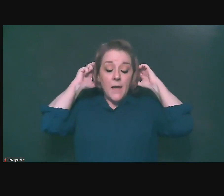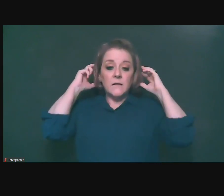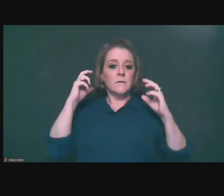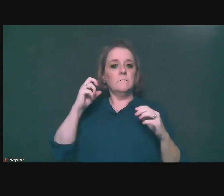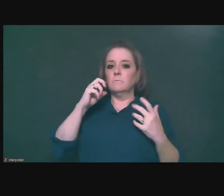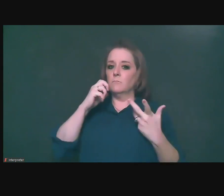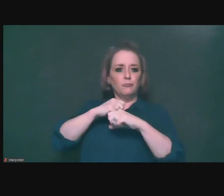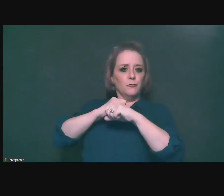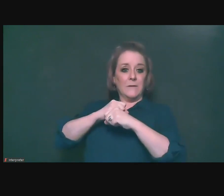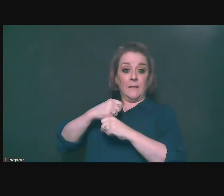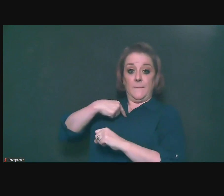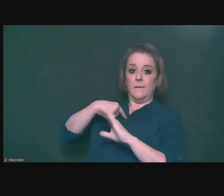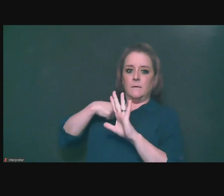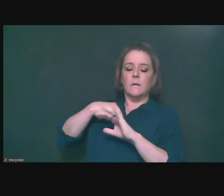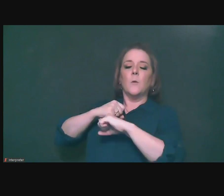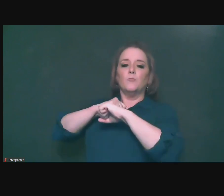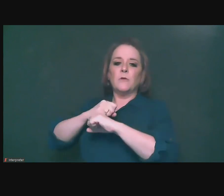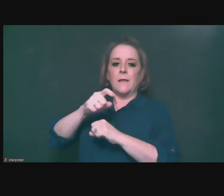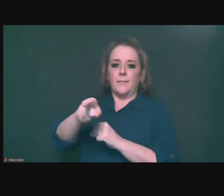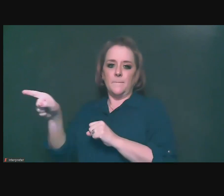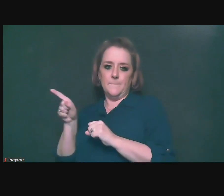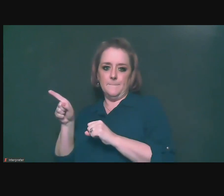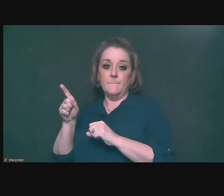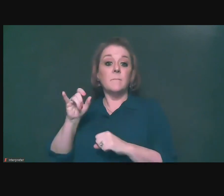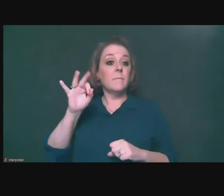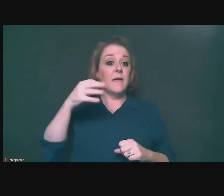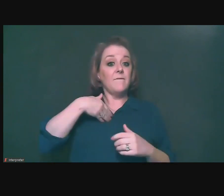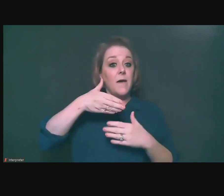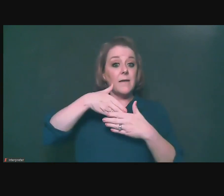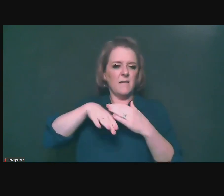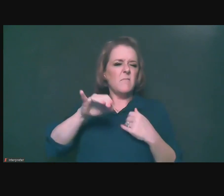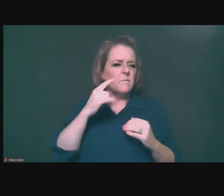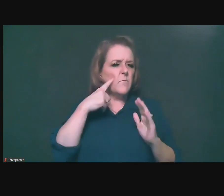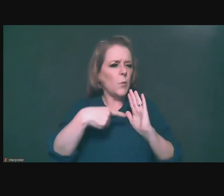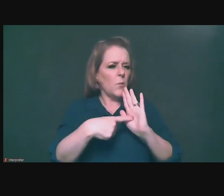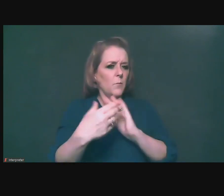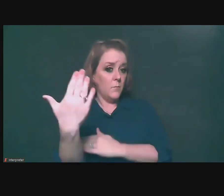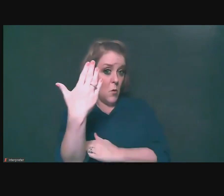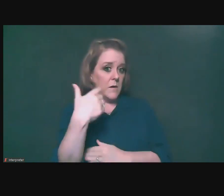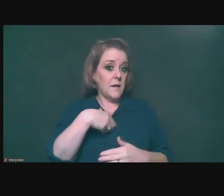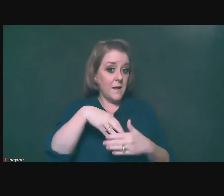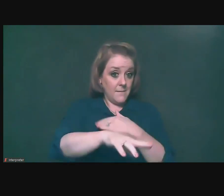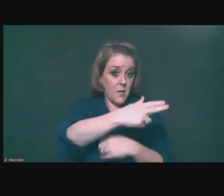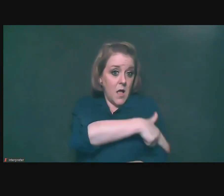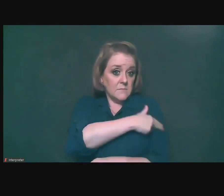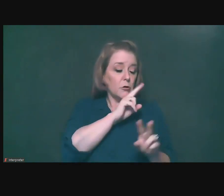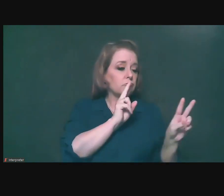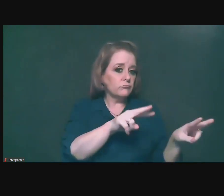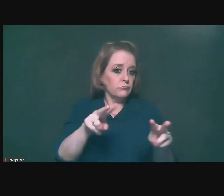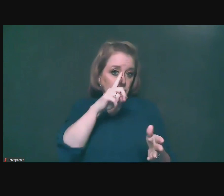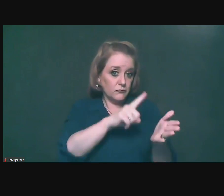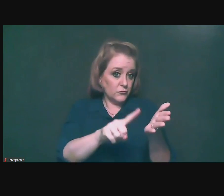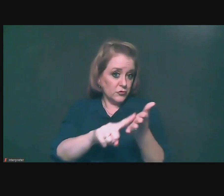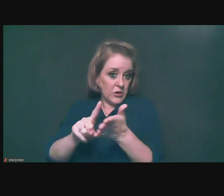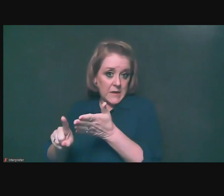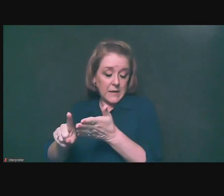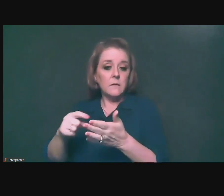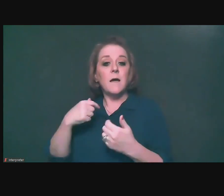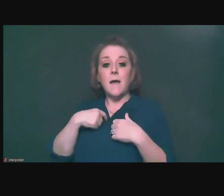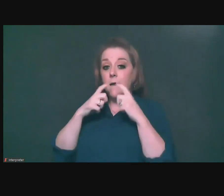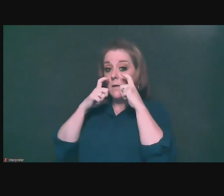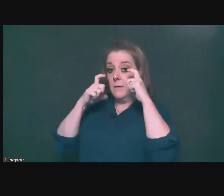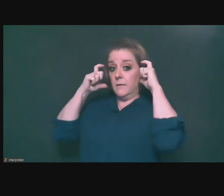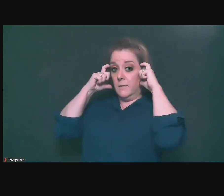When I wear this in a patient room in the hospital, like this morning on hospital rounds, I wear this so I don't give the patient